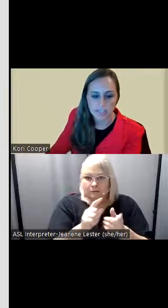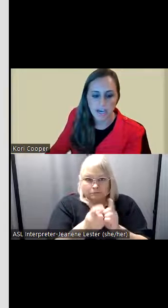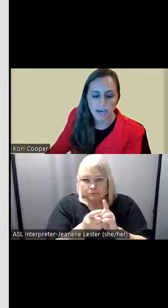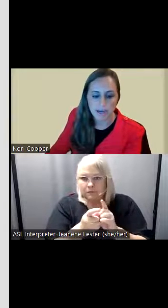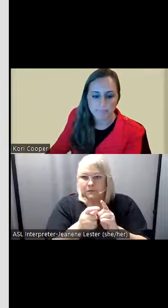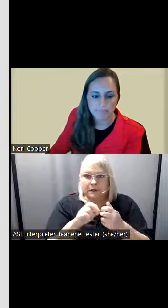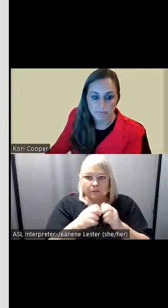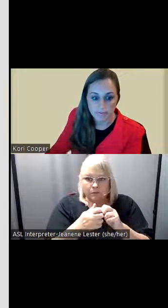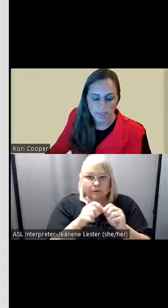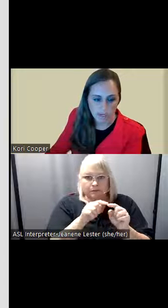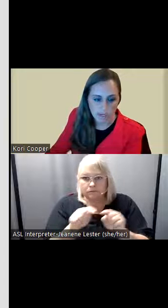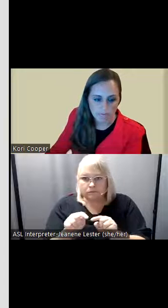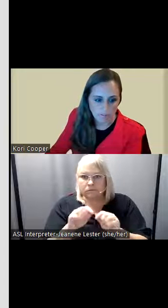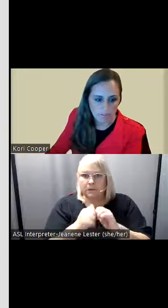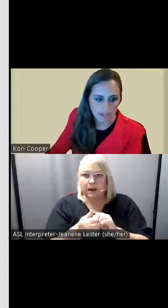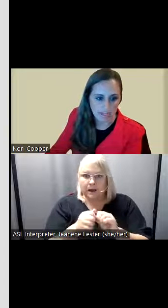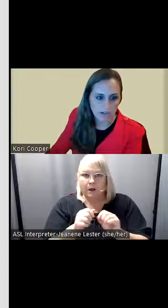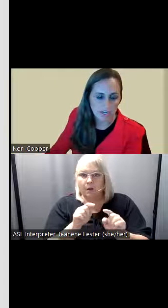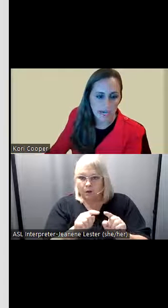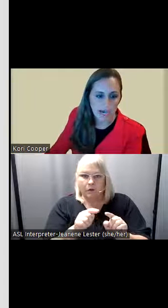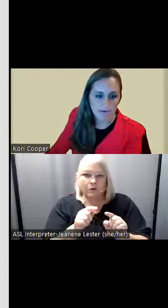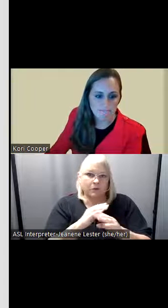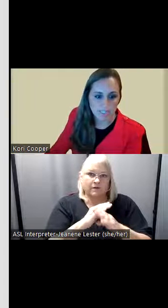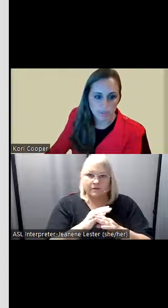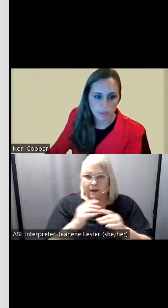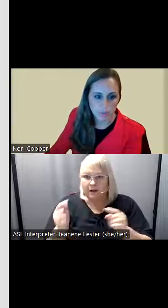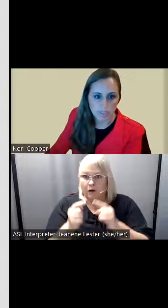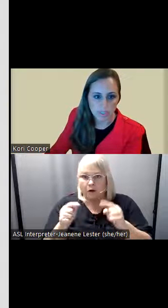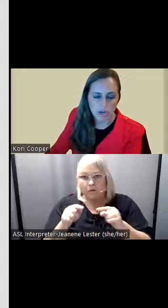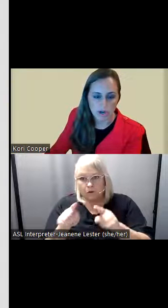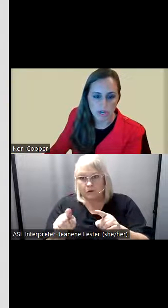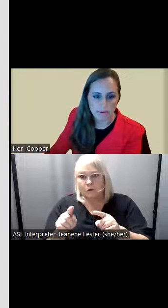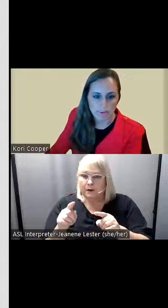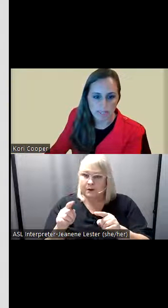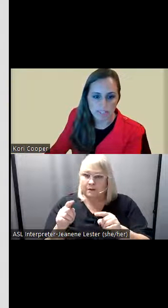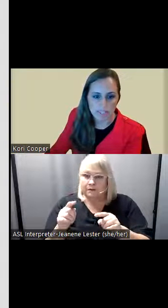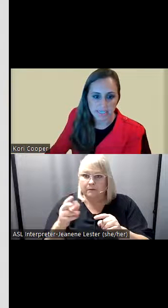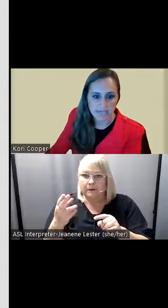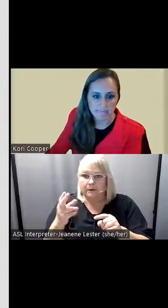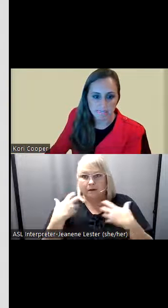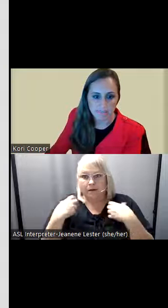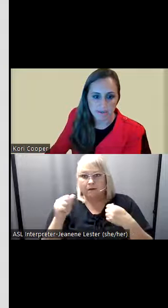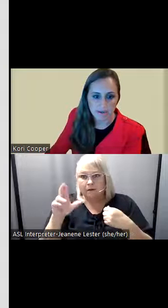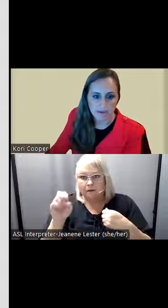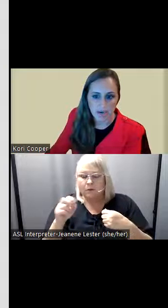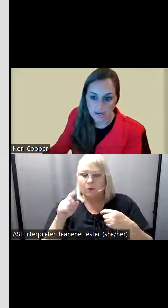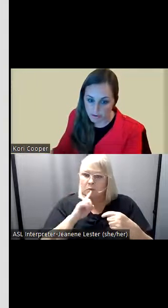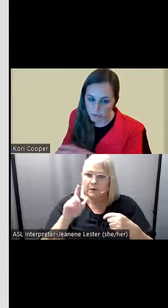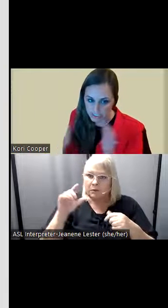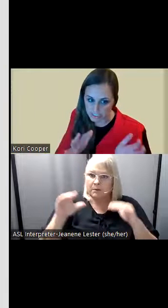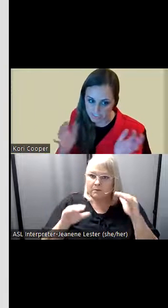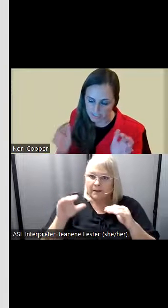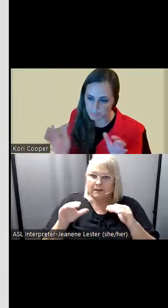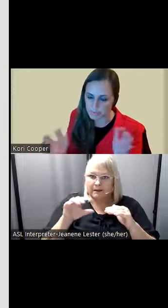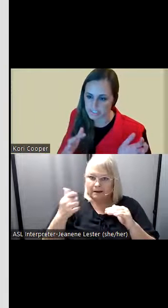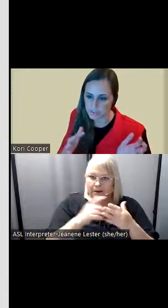prevent preventable harm in healthcare. And so we really are balancing another